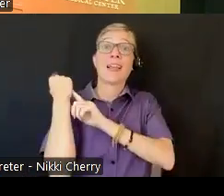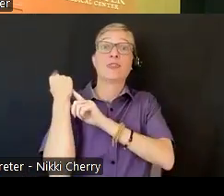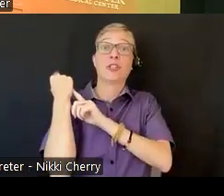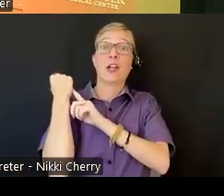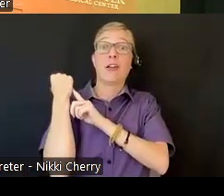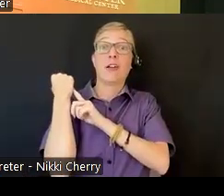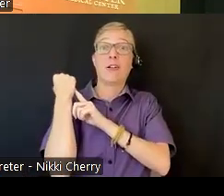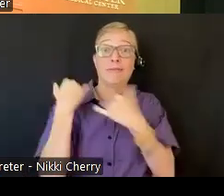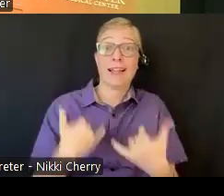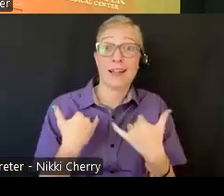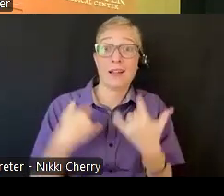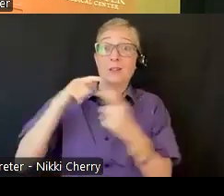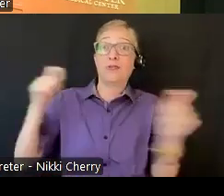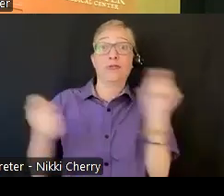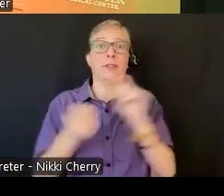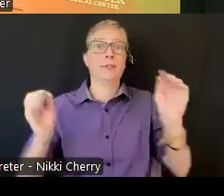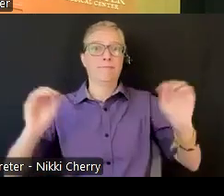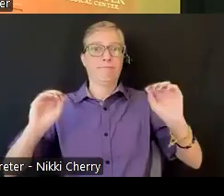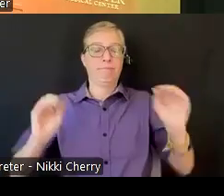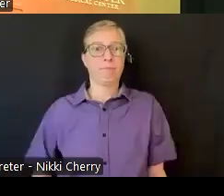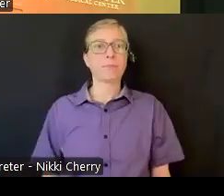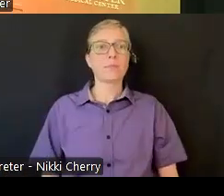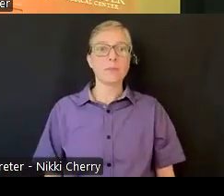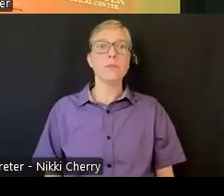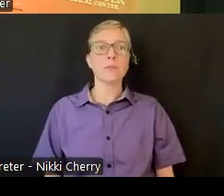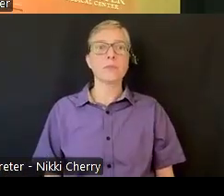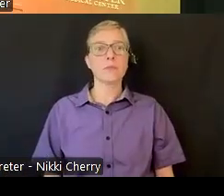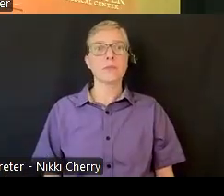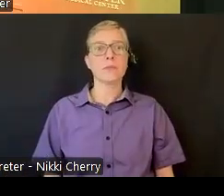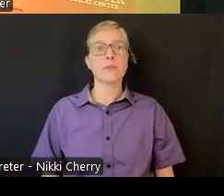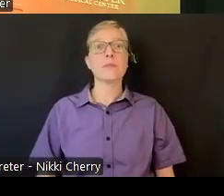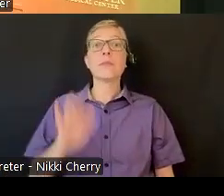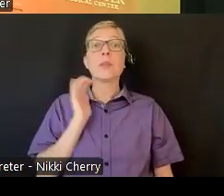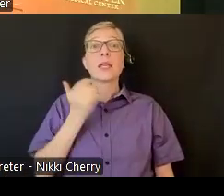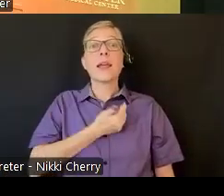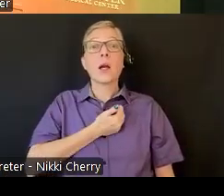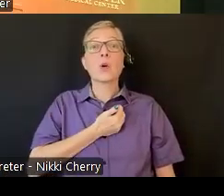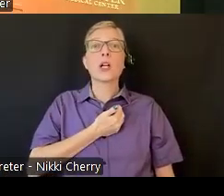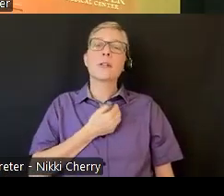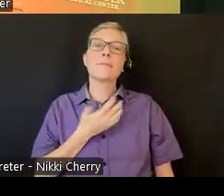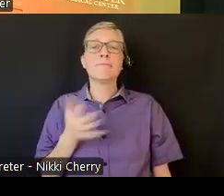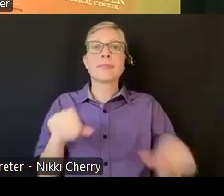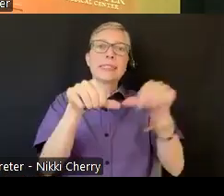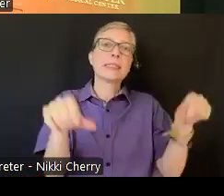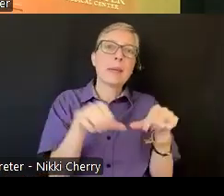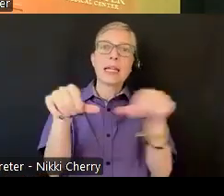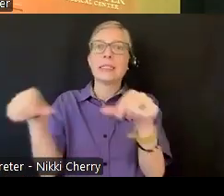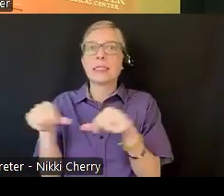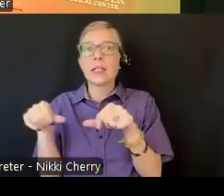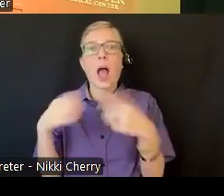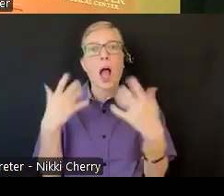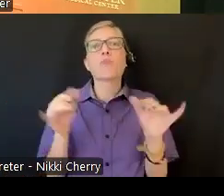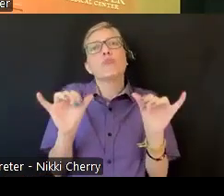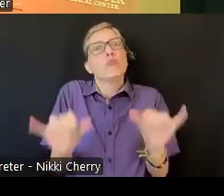Also, our overall, the geographic, space-wise, we remain about the same as well. We'll